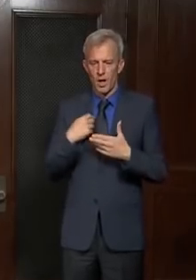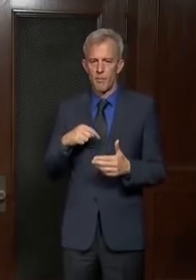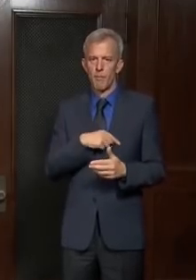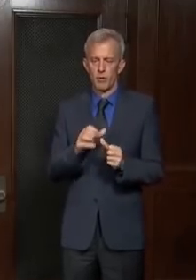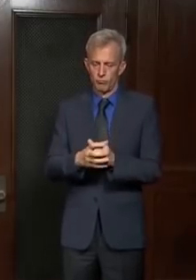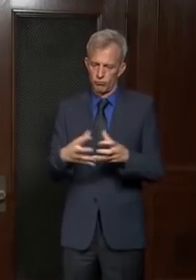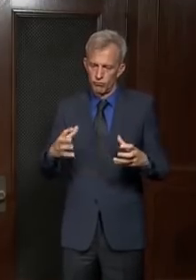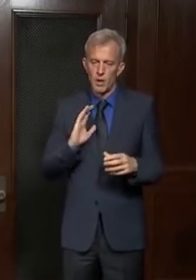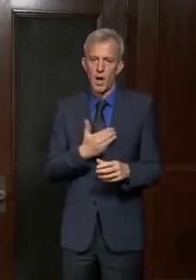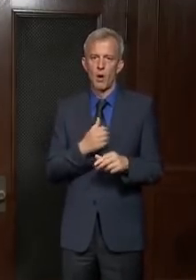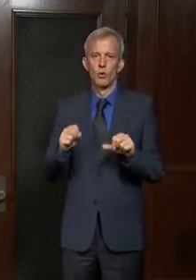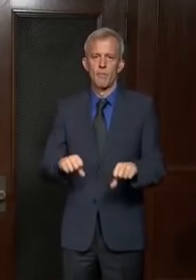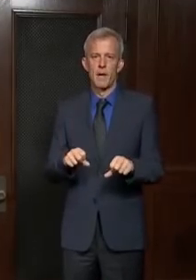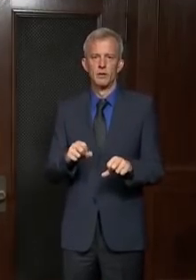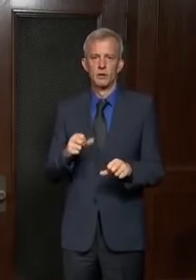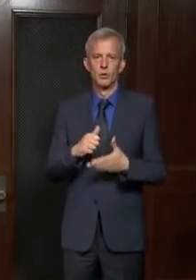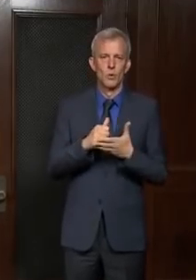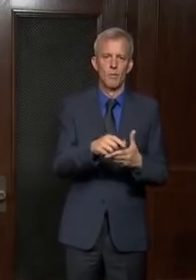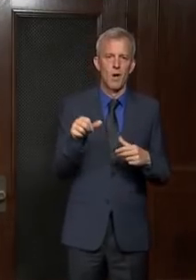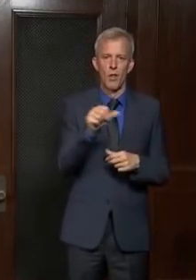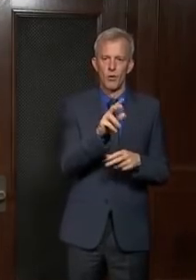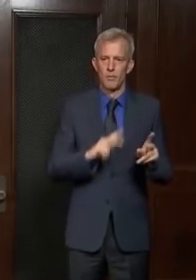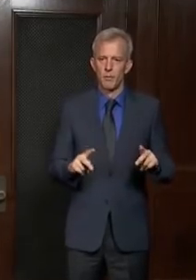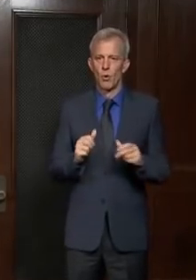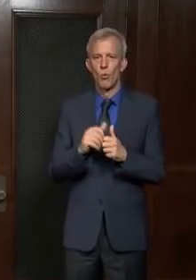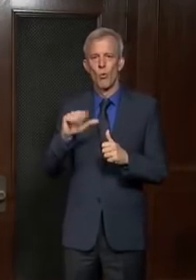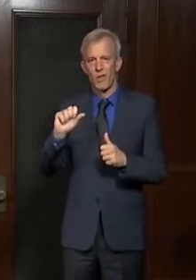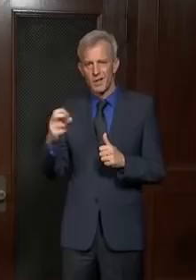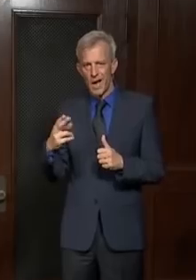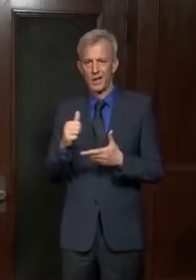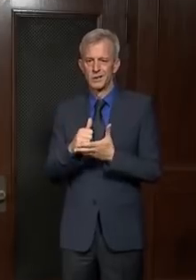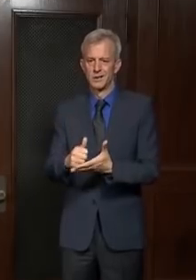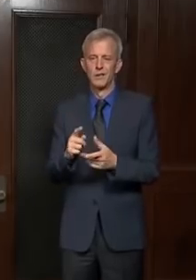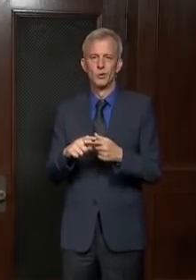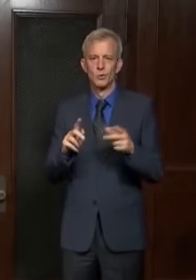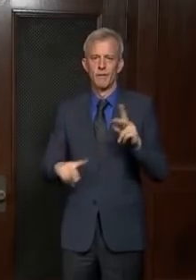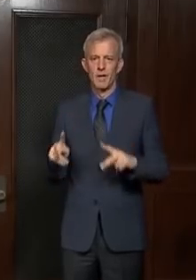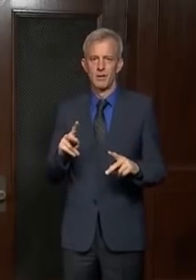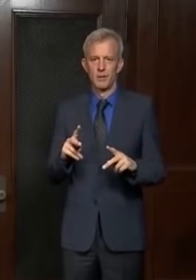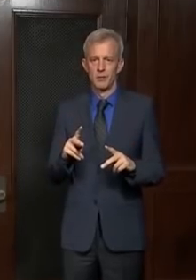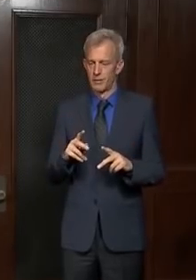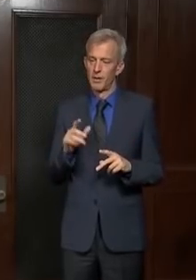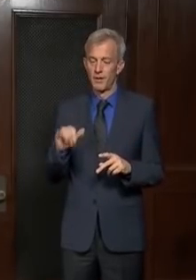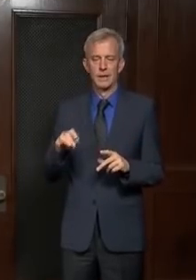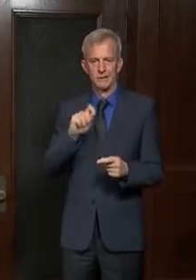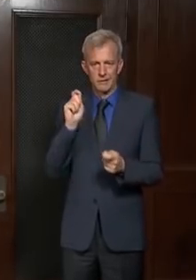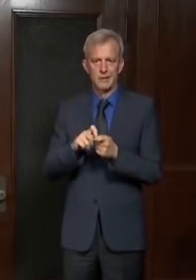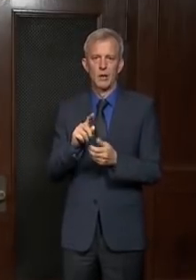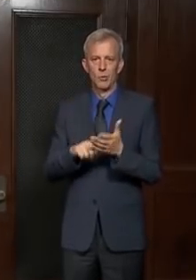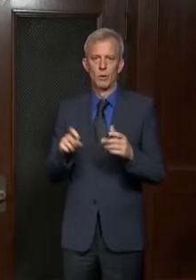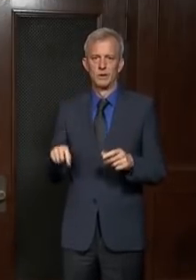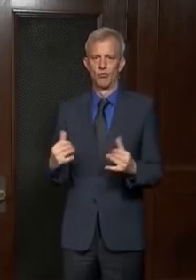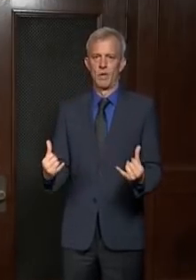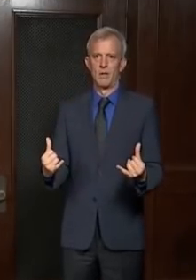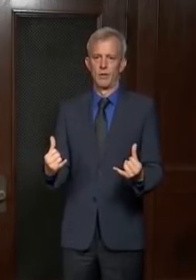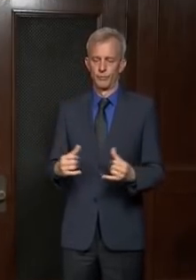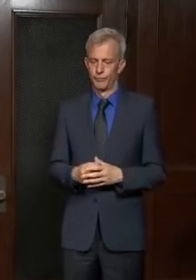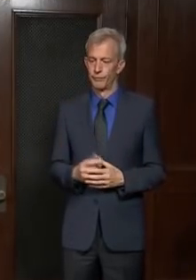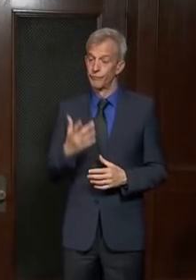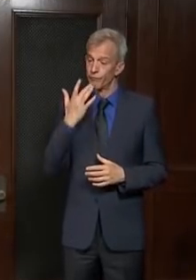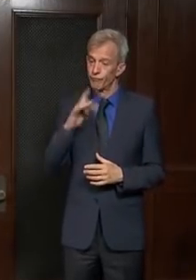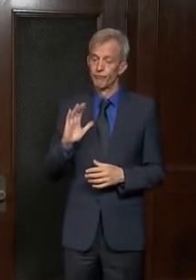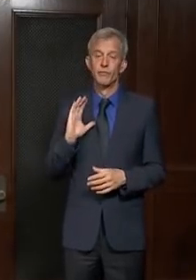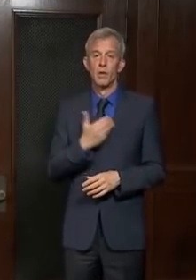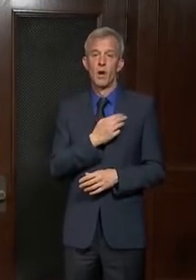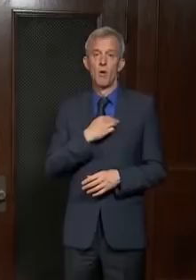to help others with cash assistance to families. And that's exactly what's needed right now. Fortunately, our Mayor's